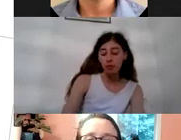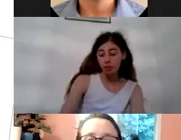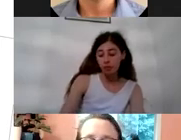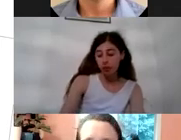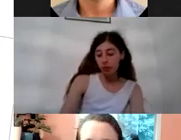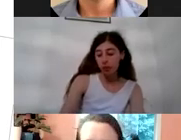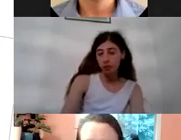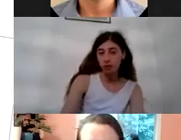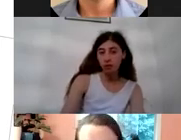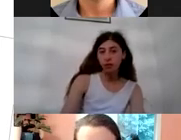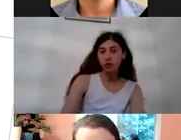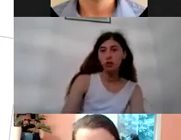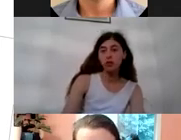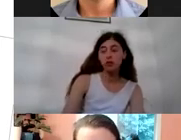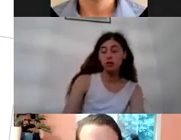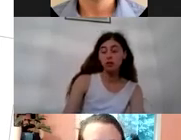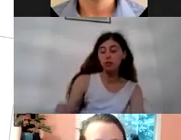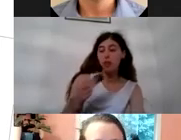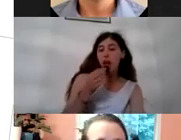and structurally?